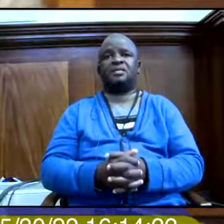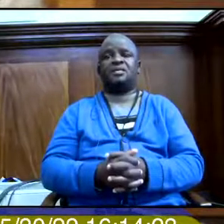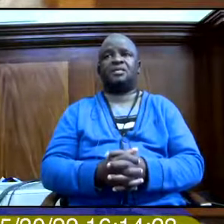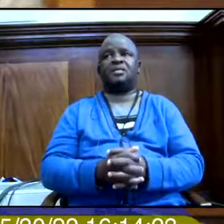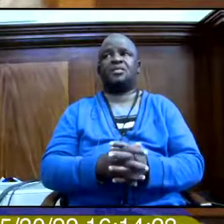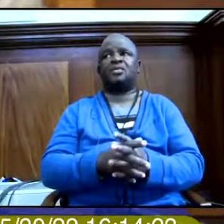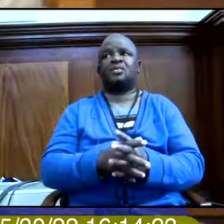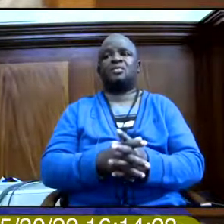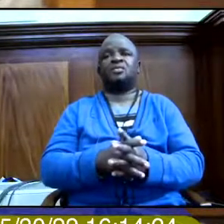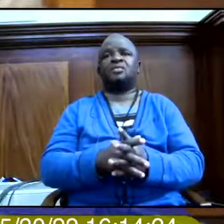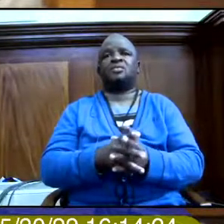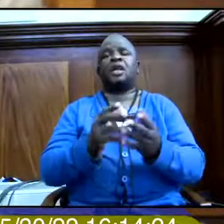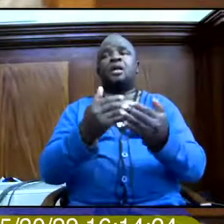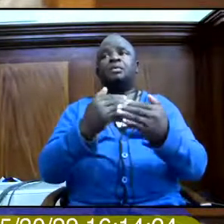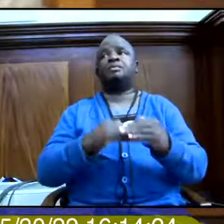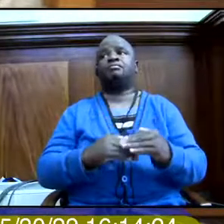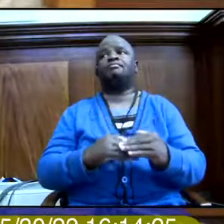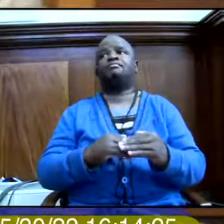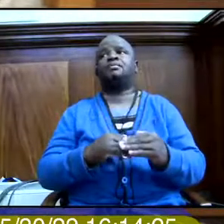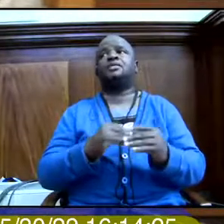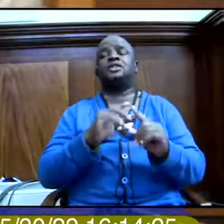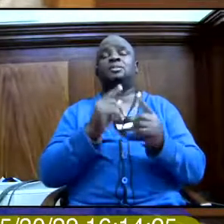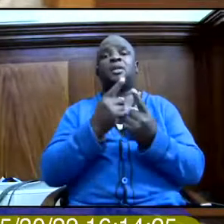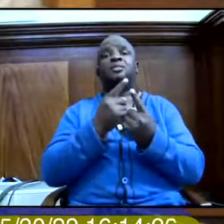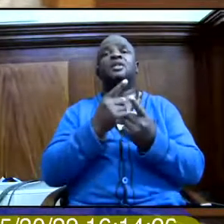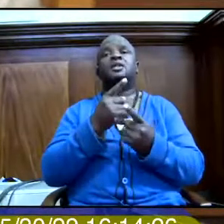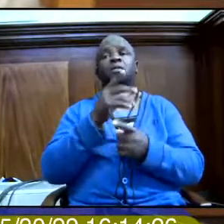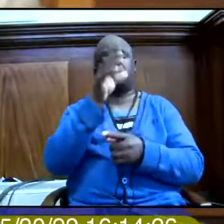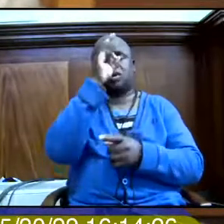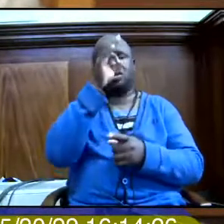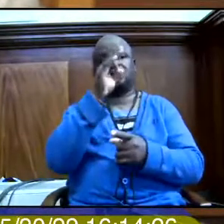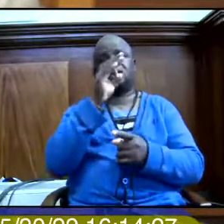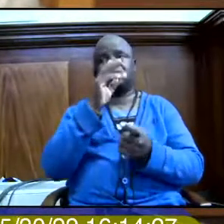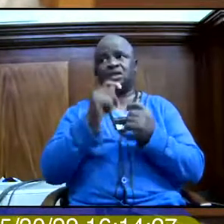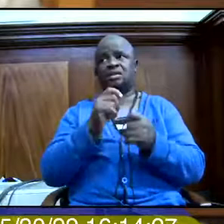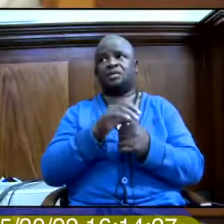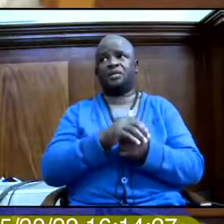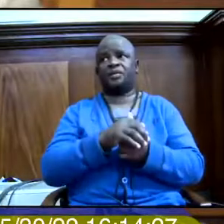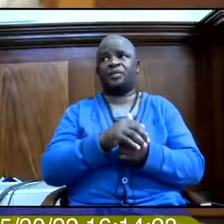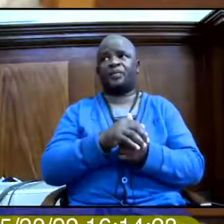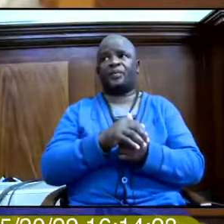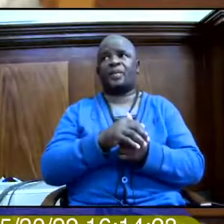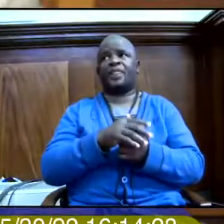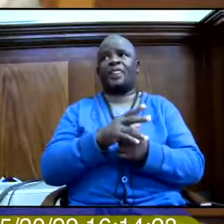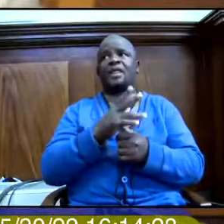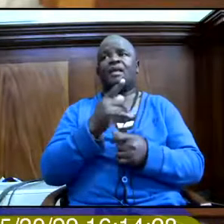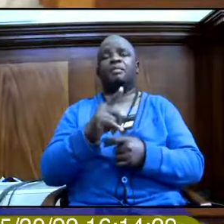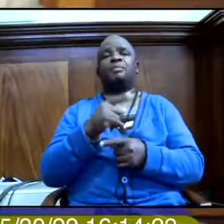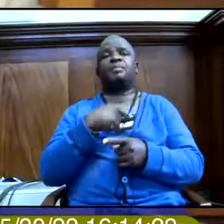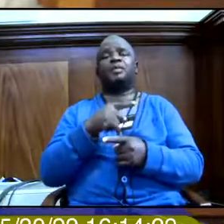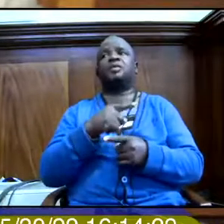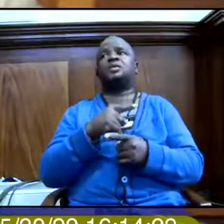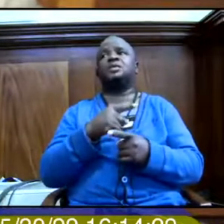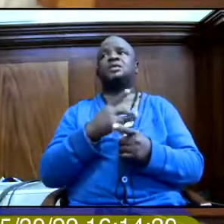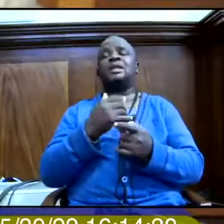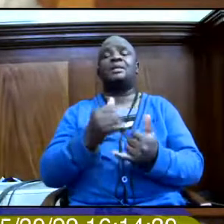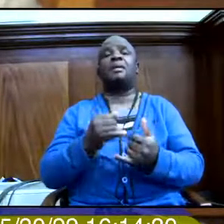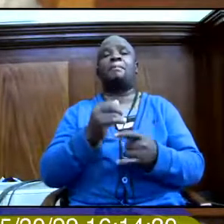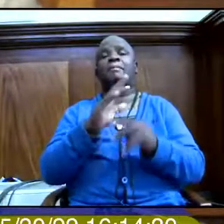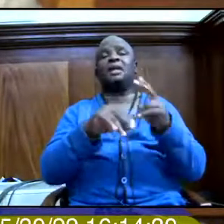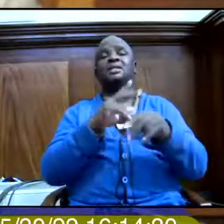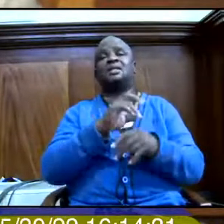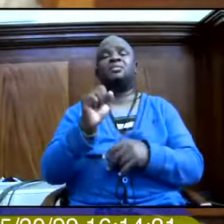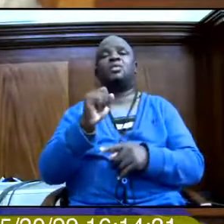three police road and transport again maintenance as a police road and transport